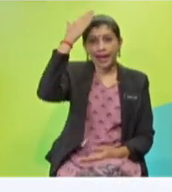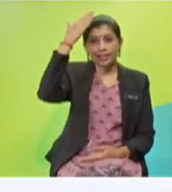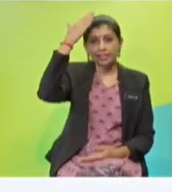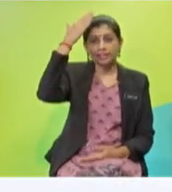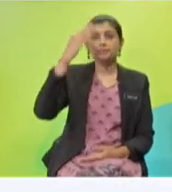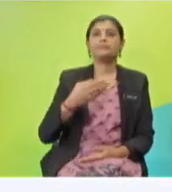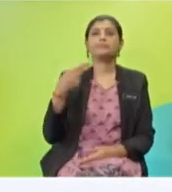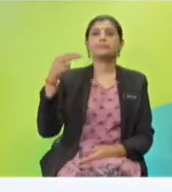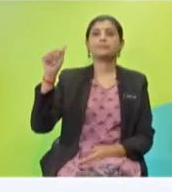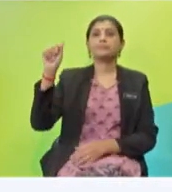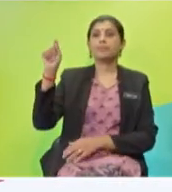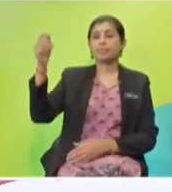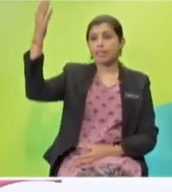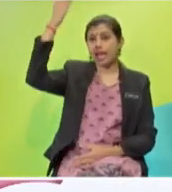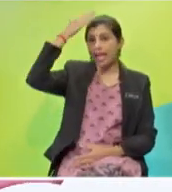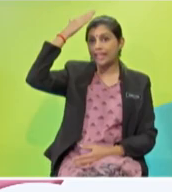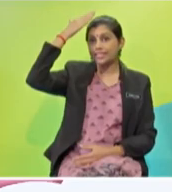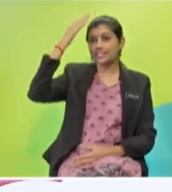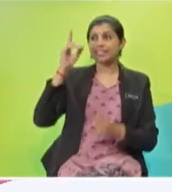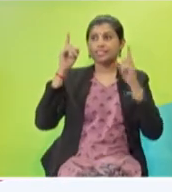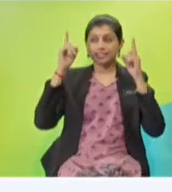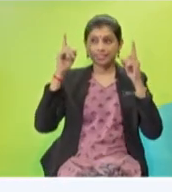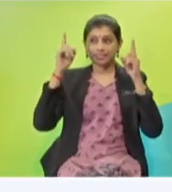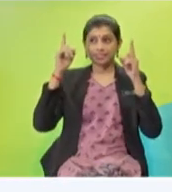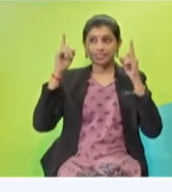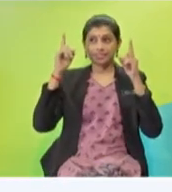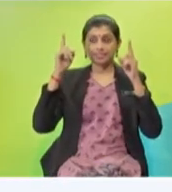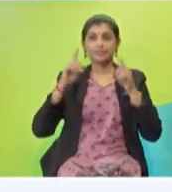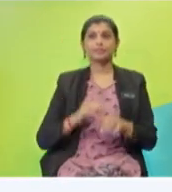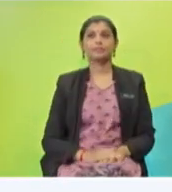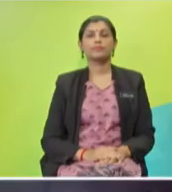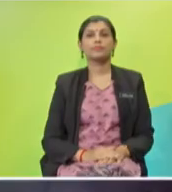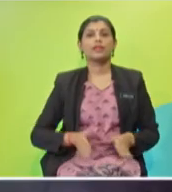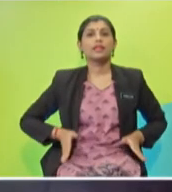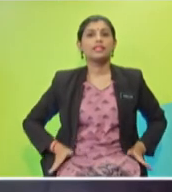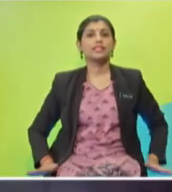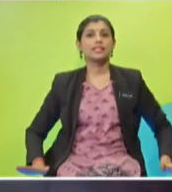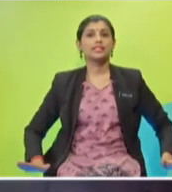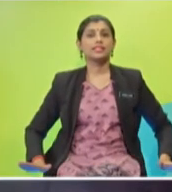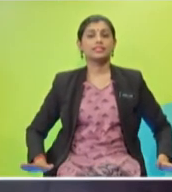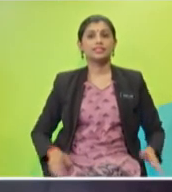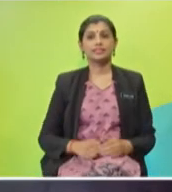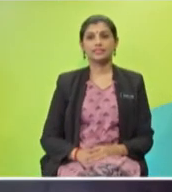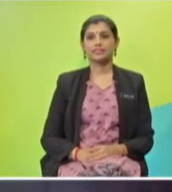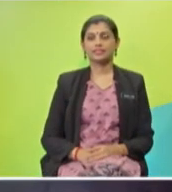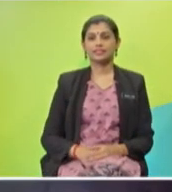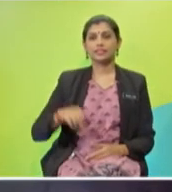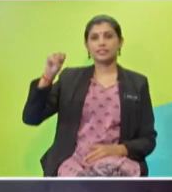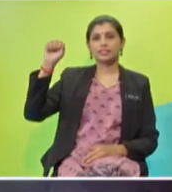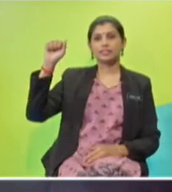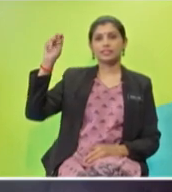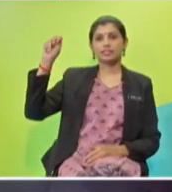So let's look. We have a hat here. Then we have skirt and sandals. We also have